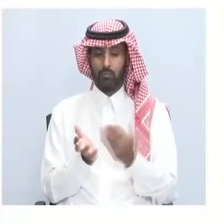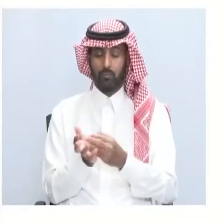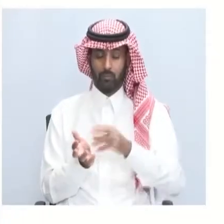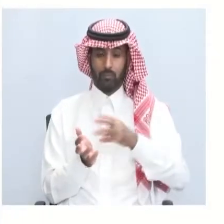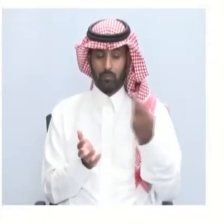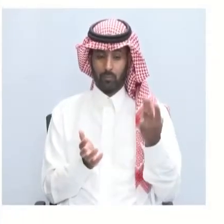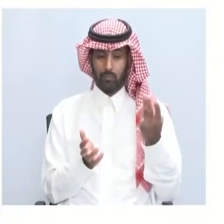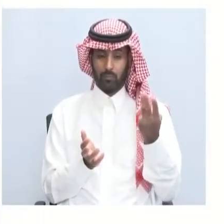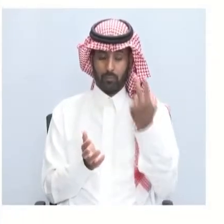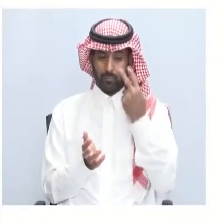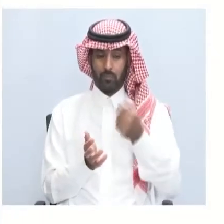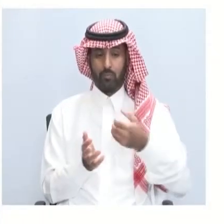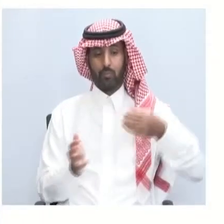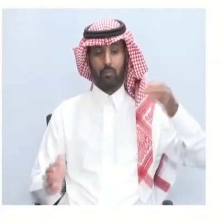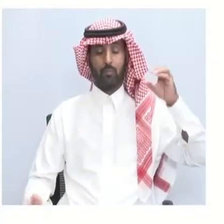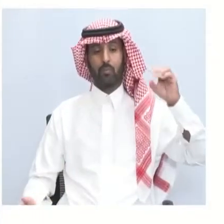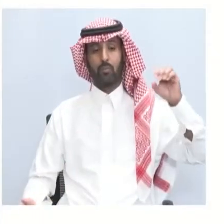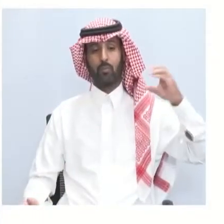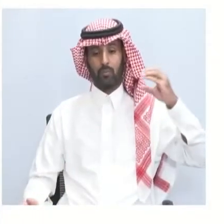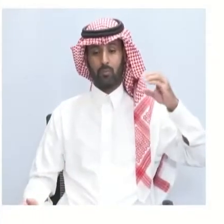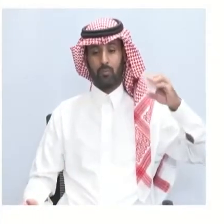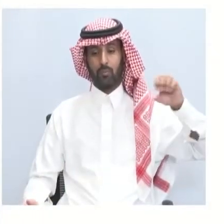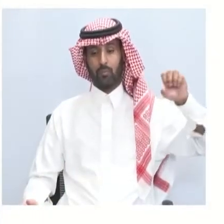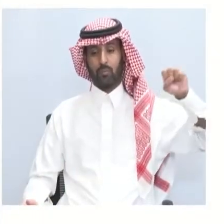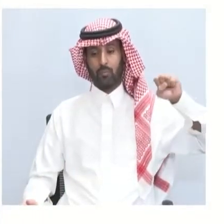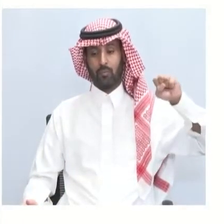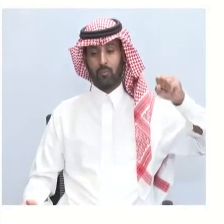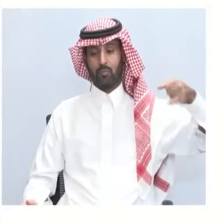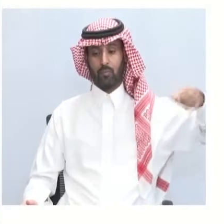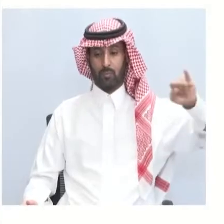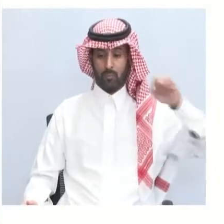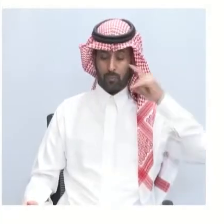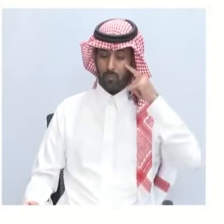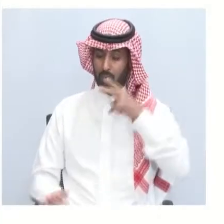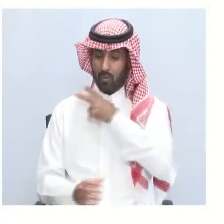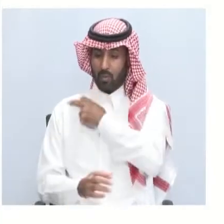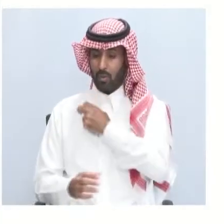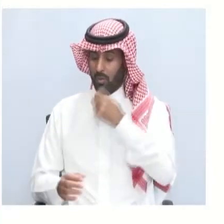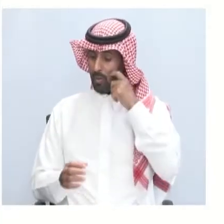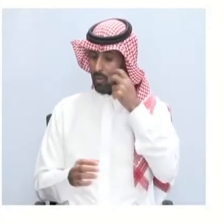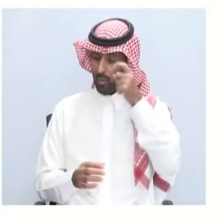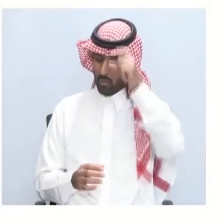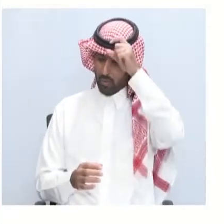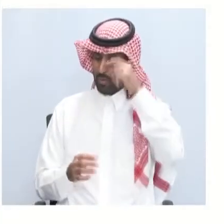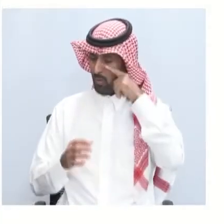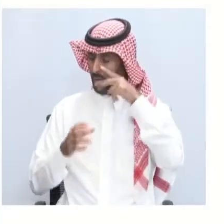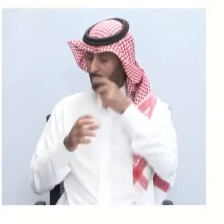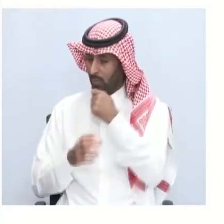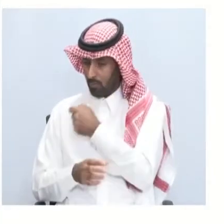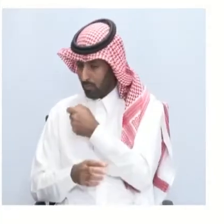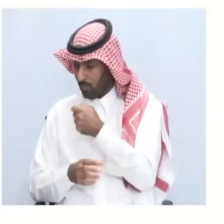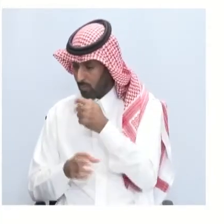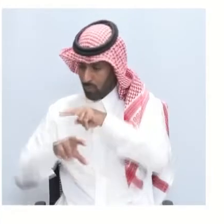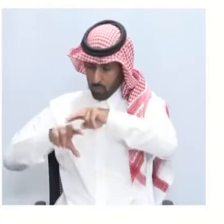The next program is CSI, for those who like crime, the police shows. CSI is short version,